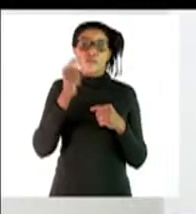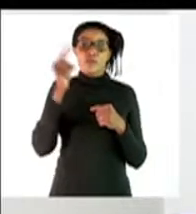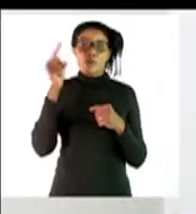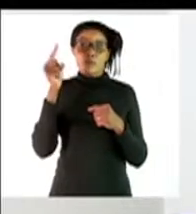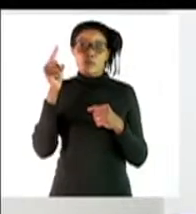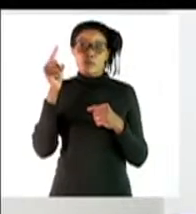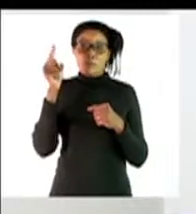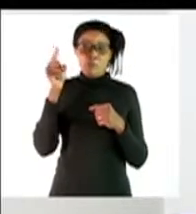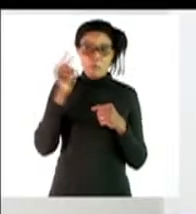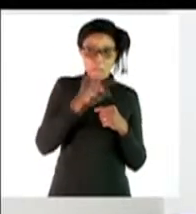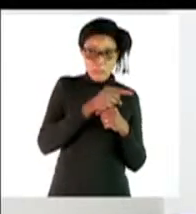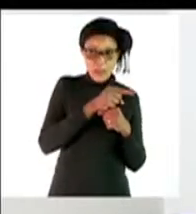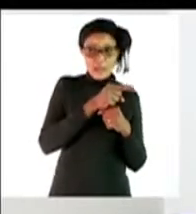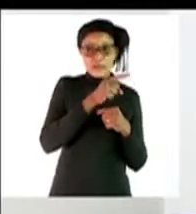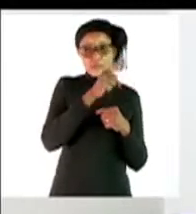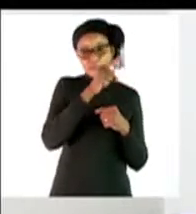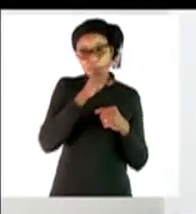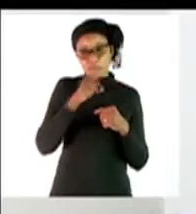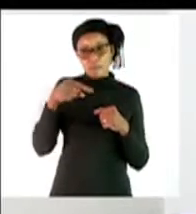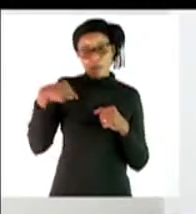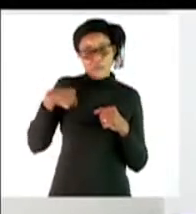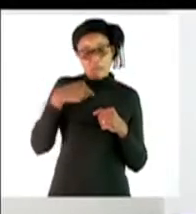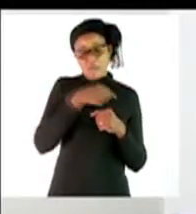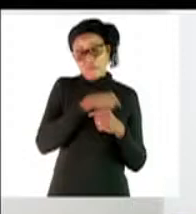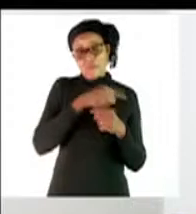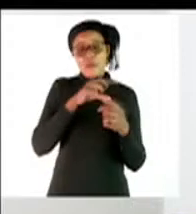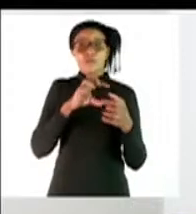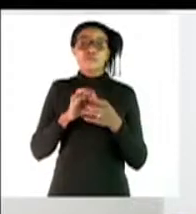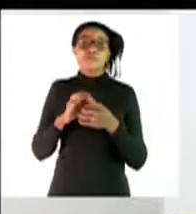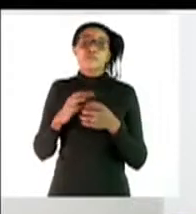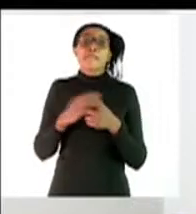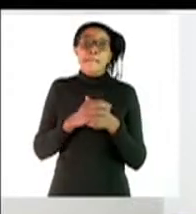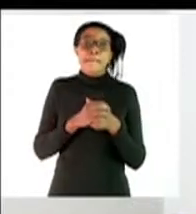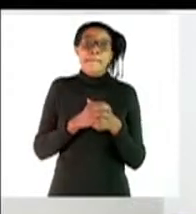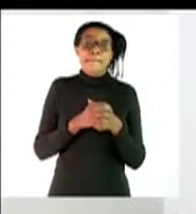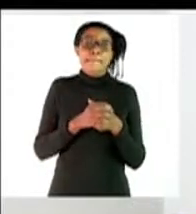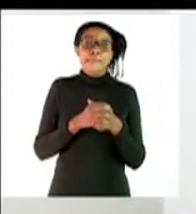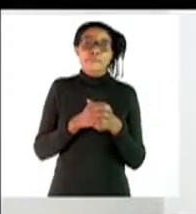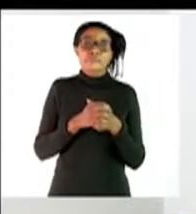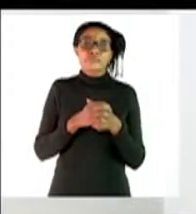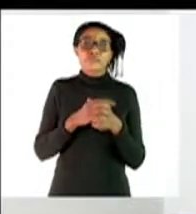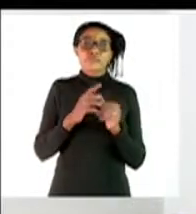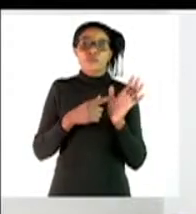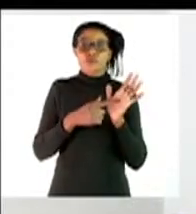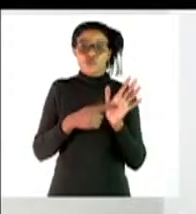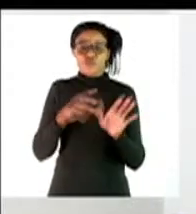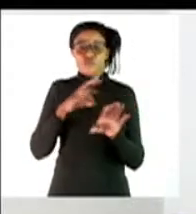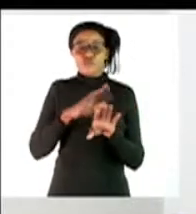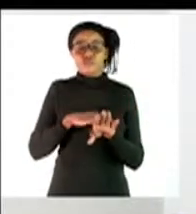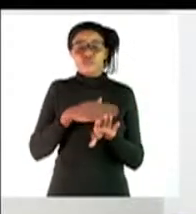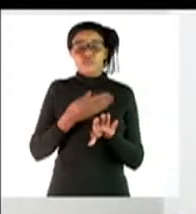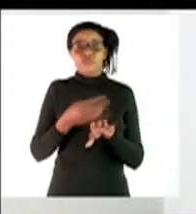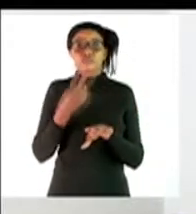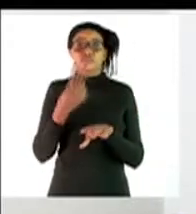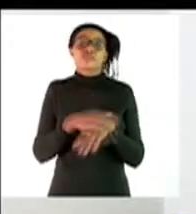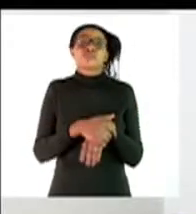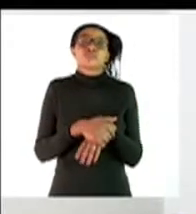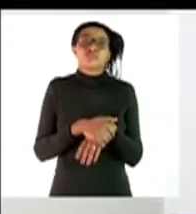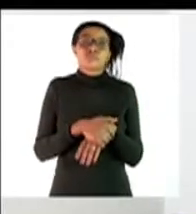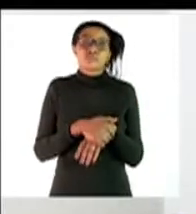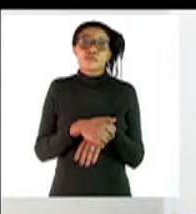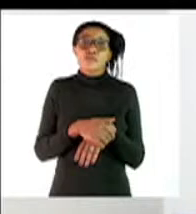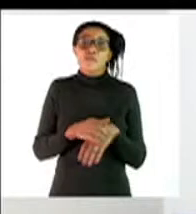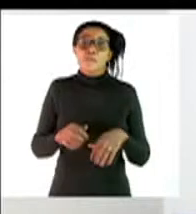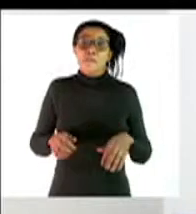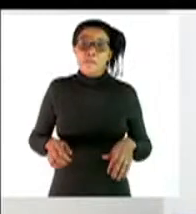the female. I'm going to show you 2 examples. Then you have to do the rest.